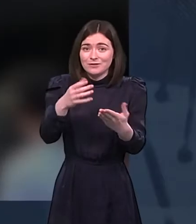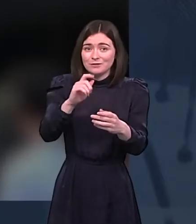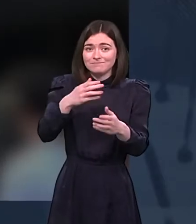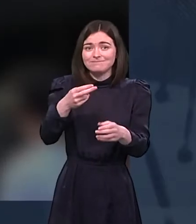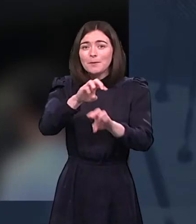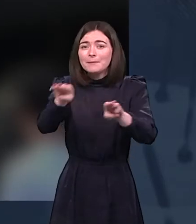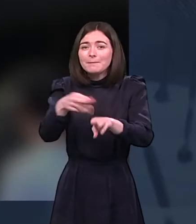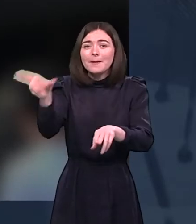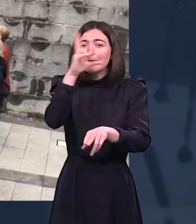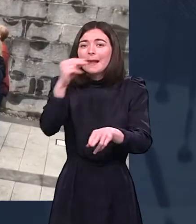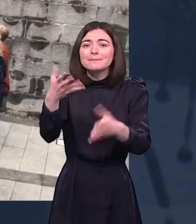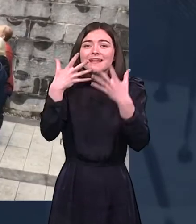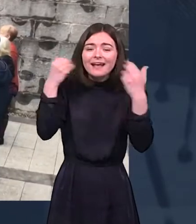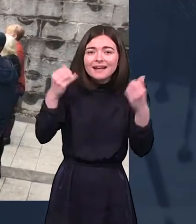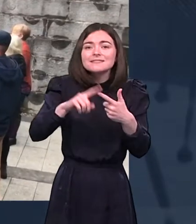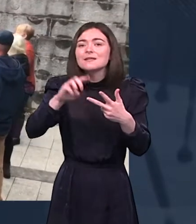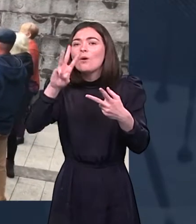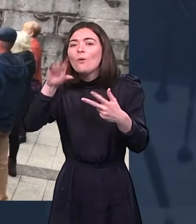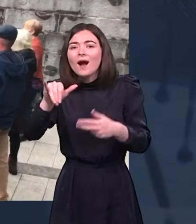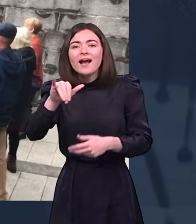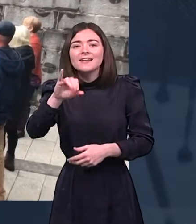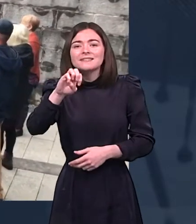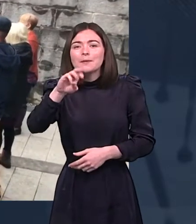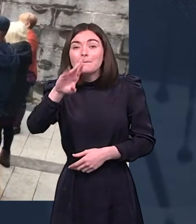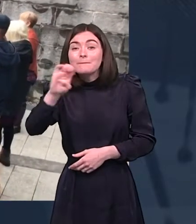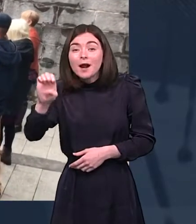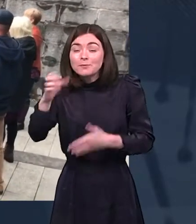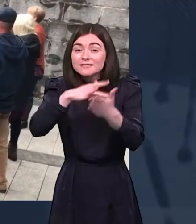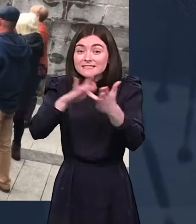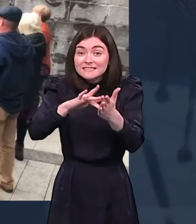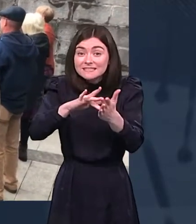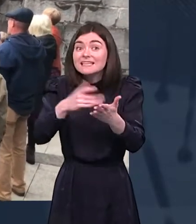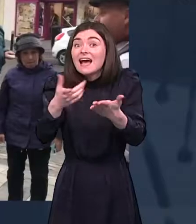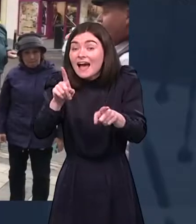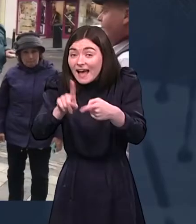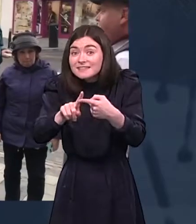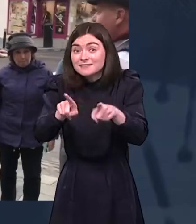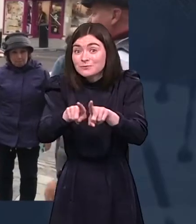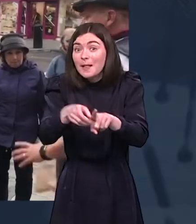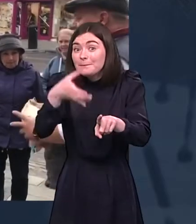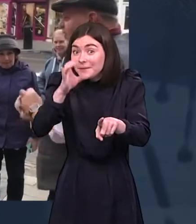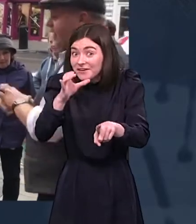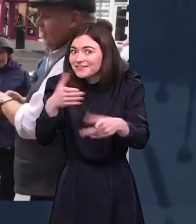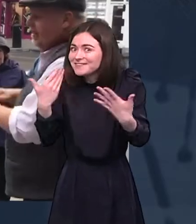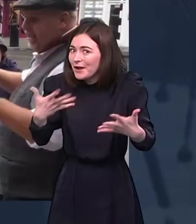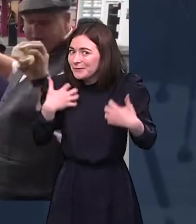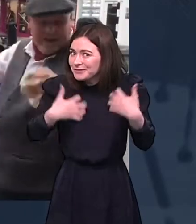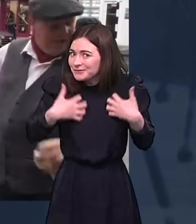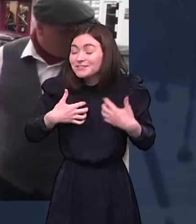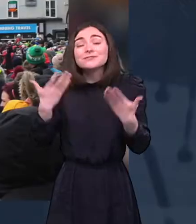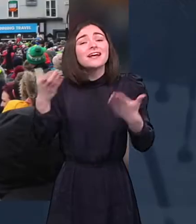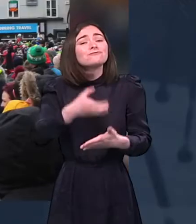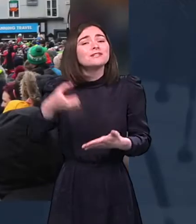are known as the Marble City, and about beer. Yes, I said beer. Now I have your interest. So why don't we raise a toast on this